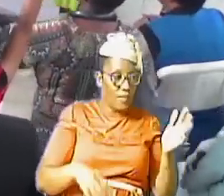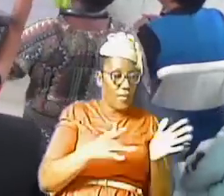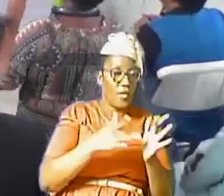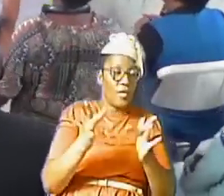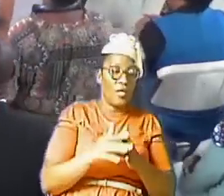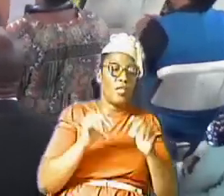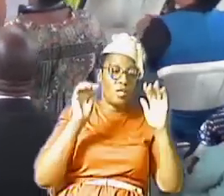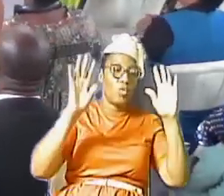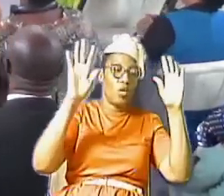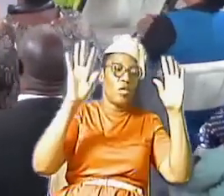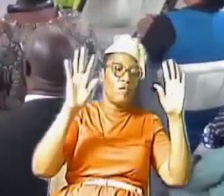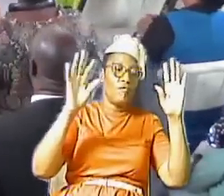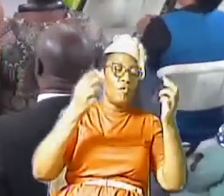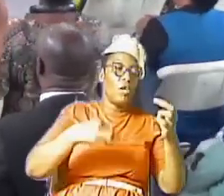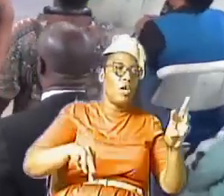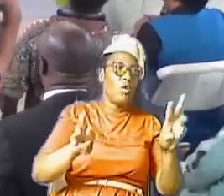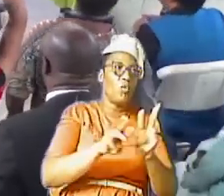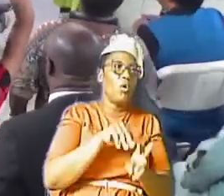And worthy to be praised.